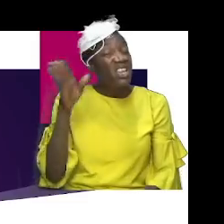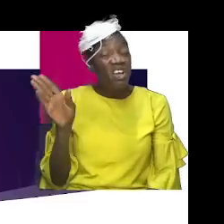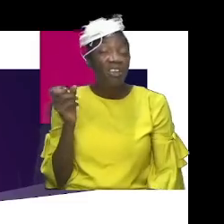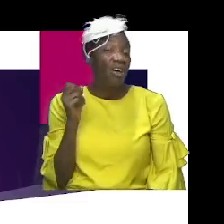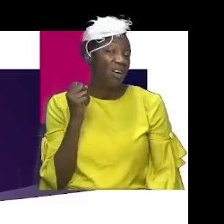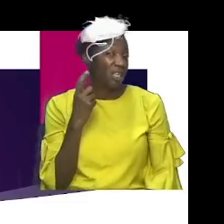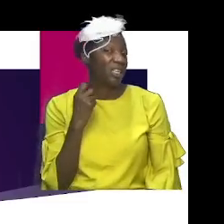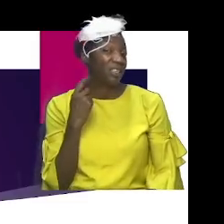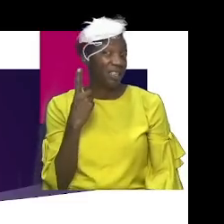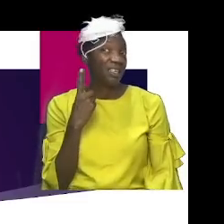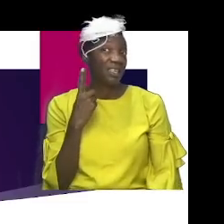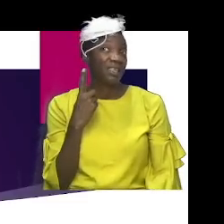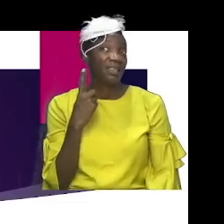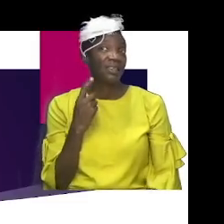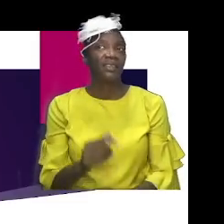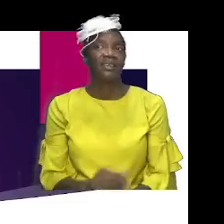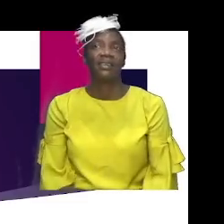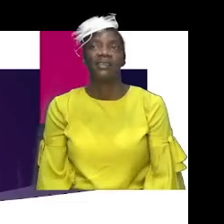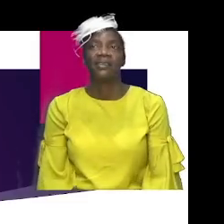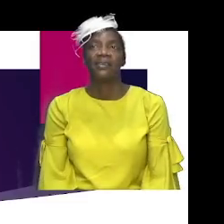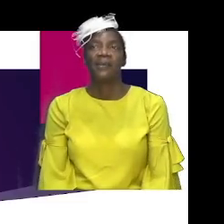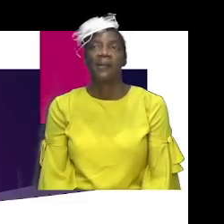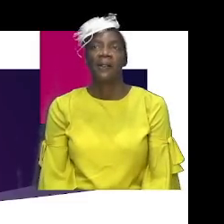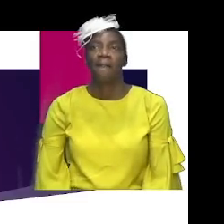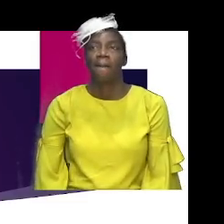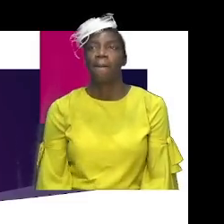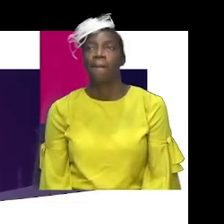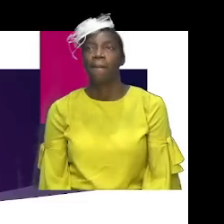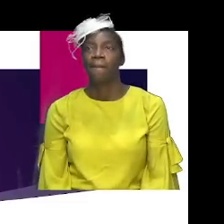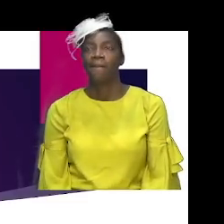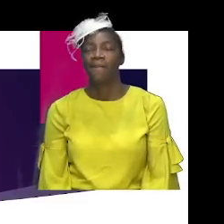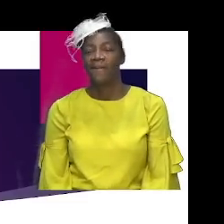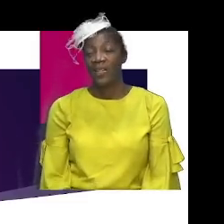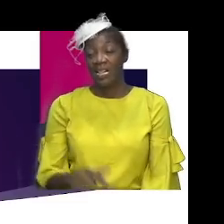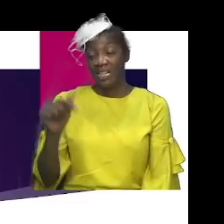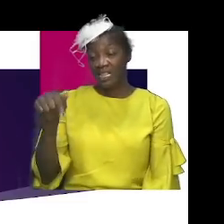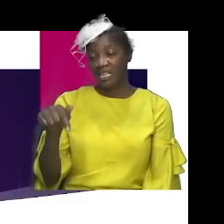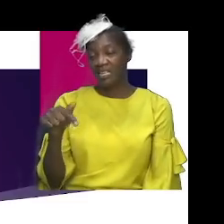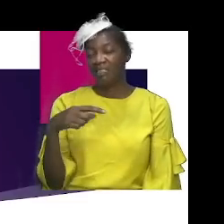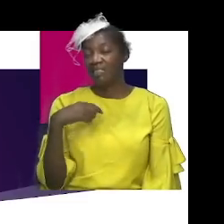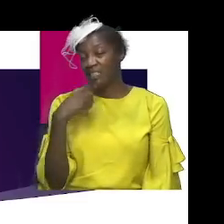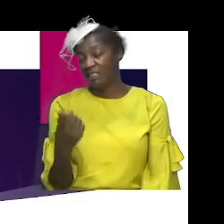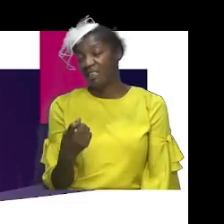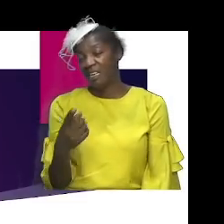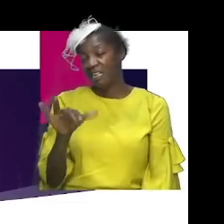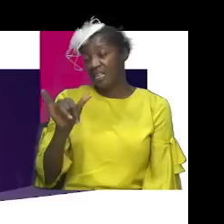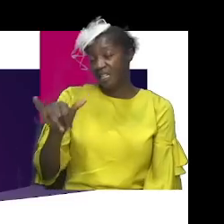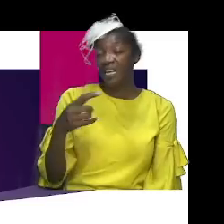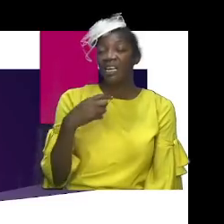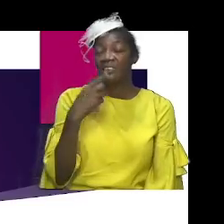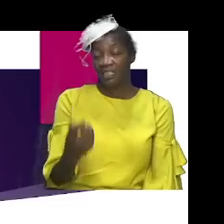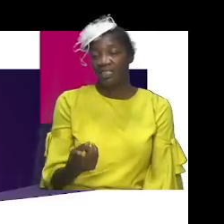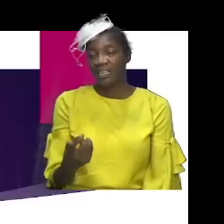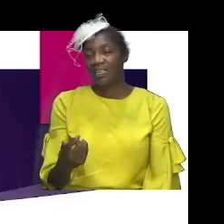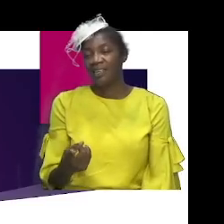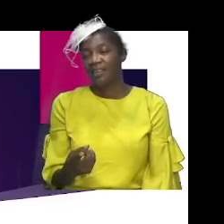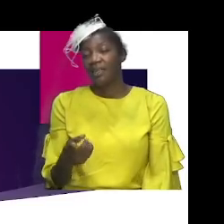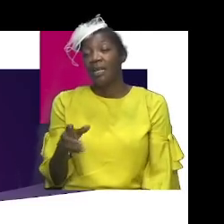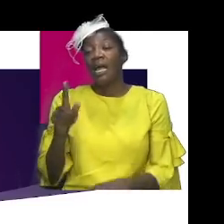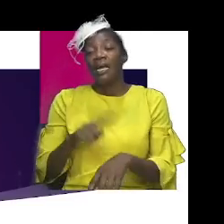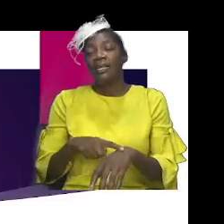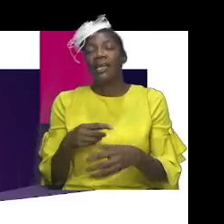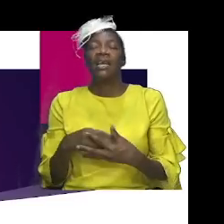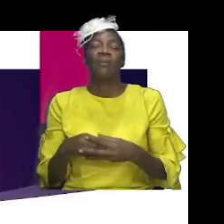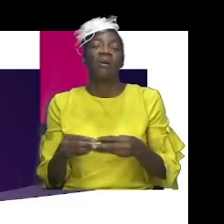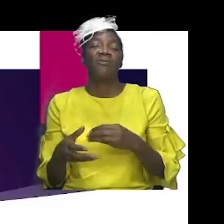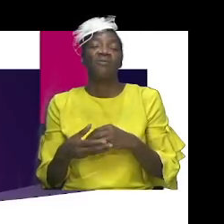and so forth, and as a result, this was said of them or that was said of them. It is going to be a time of comfort for them. For prior